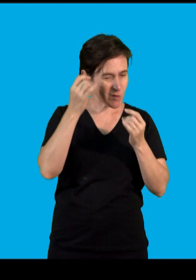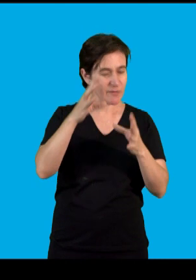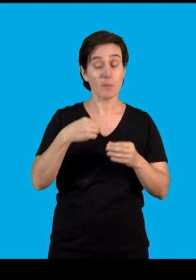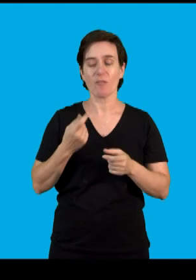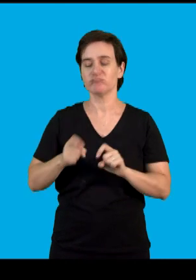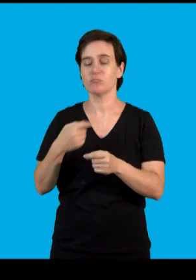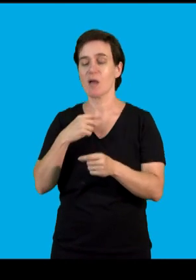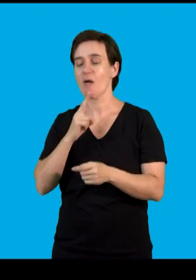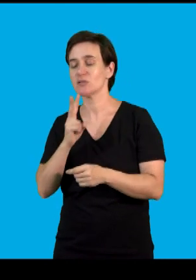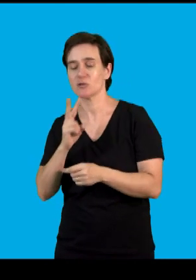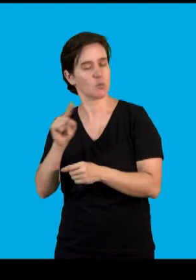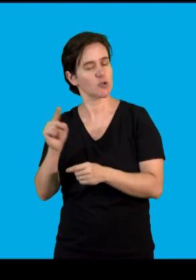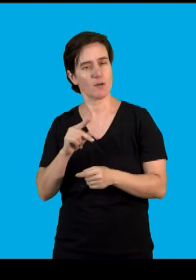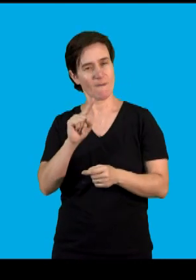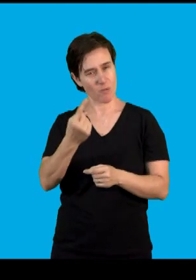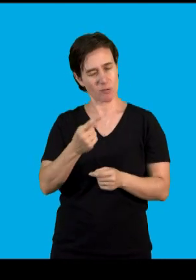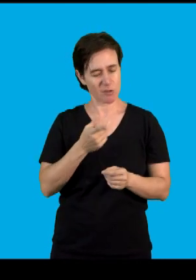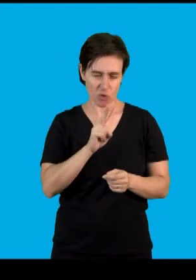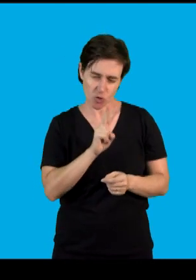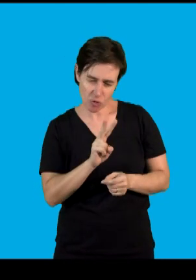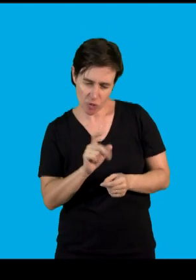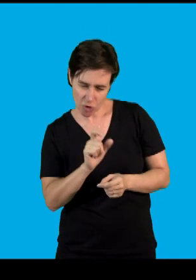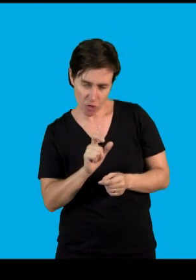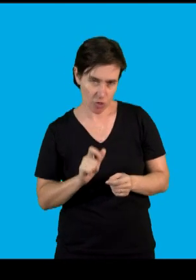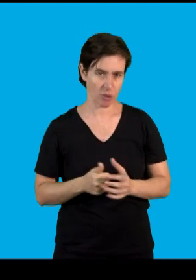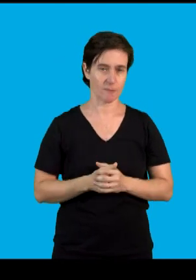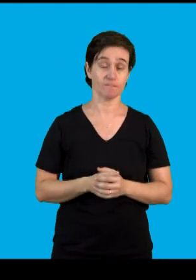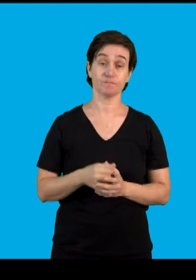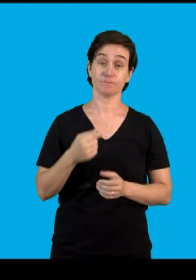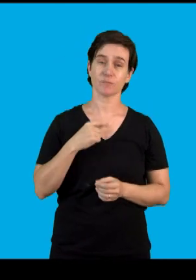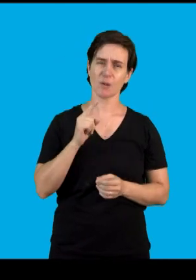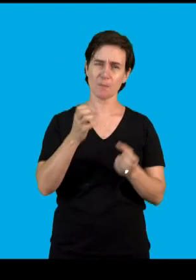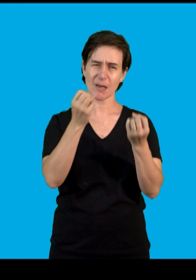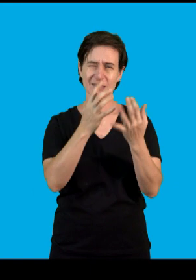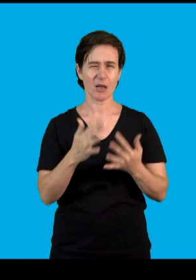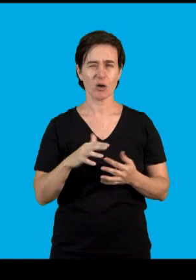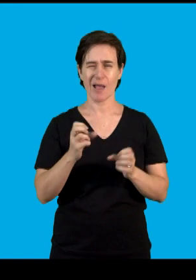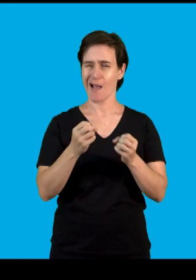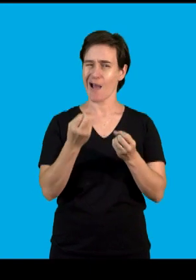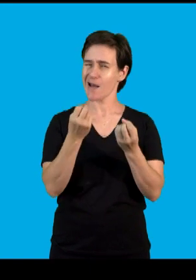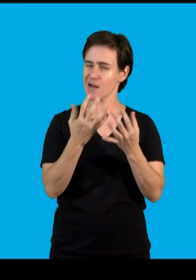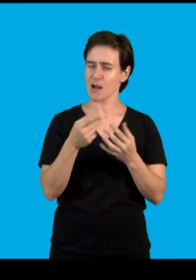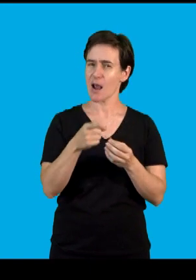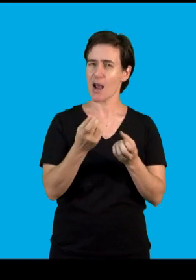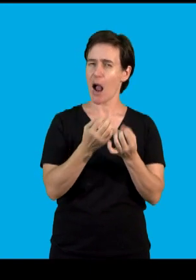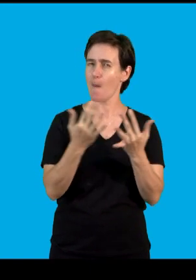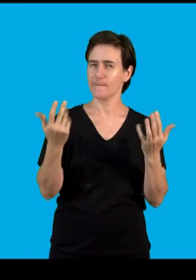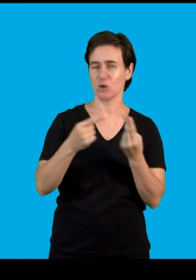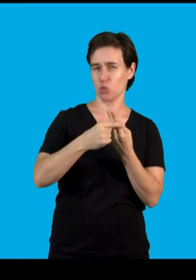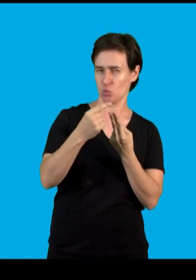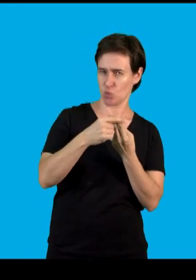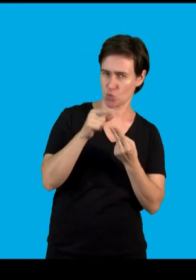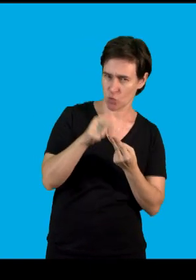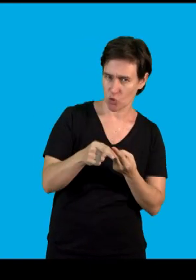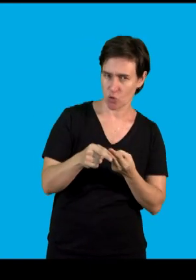attempt any questions. And then we can see we're going to calculate the number of units, and we are